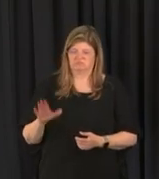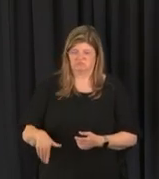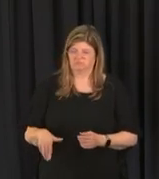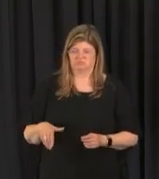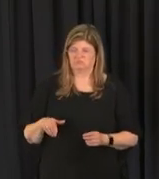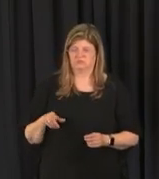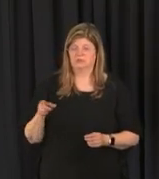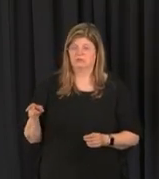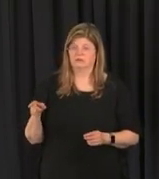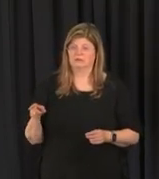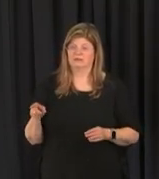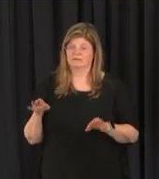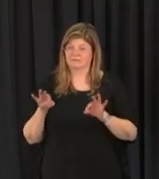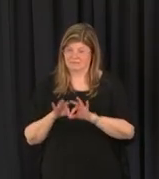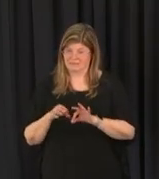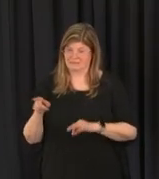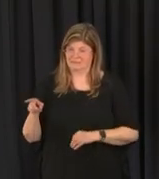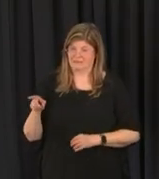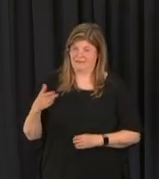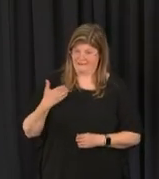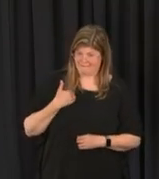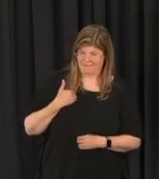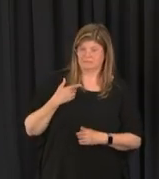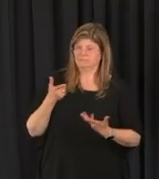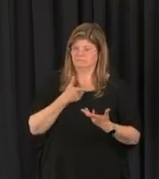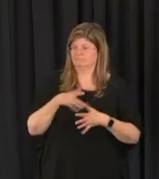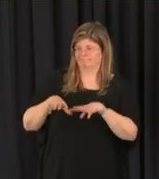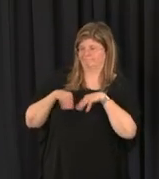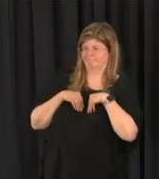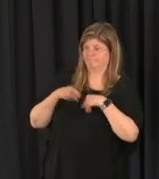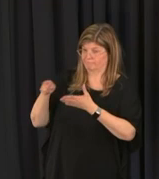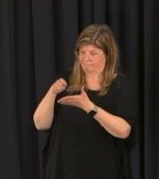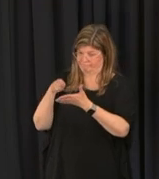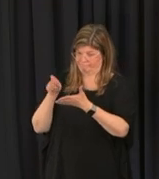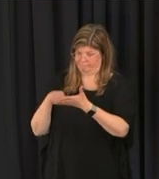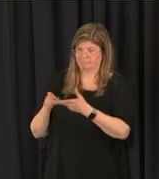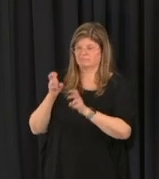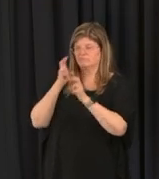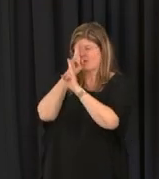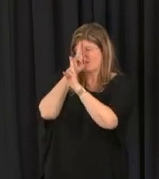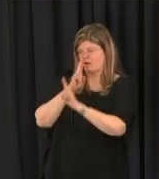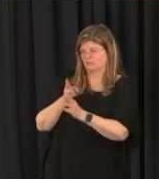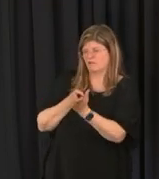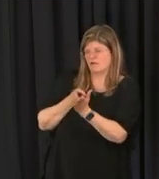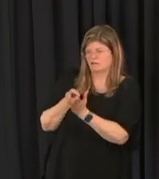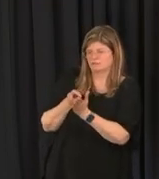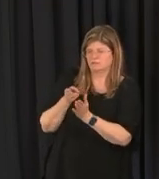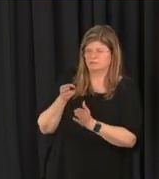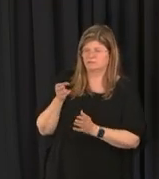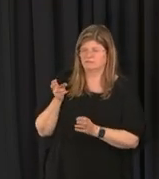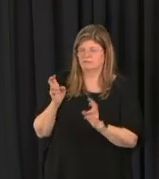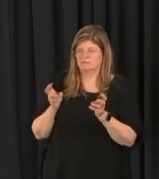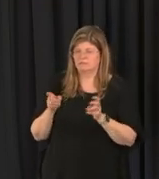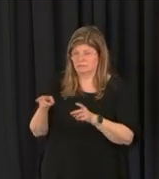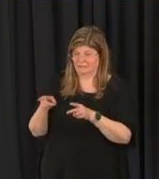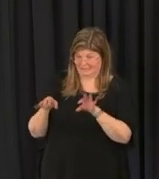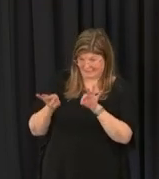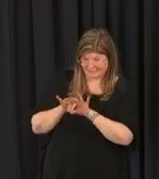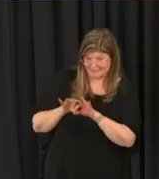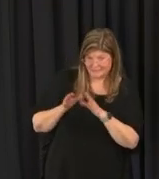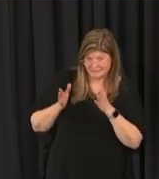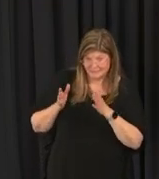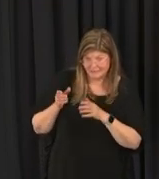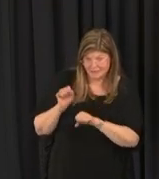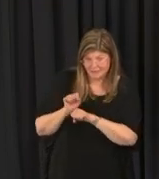They attest to that health condition during the registration process. You all are fully aware that the essential worker burden